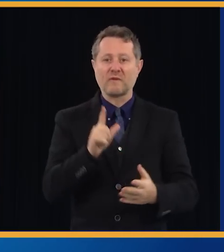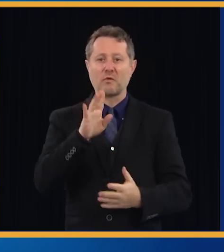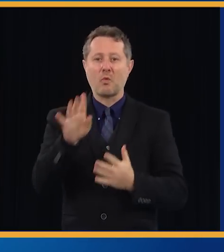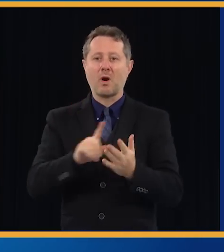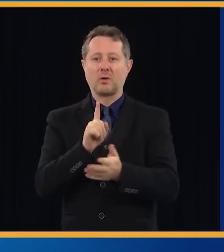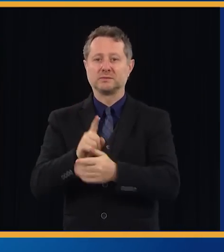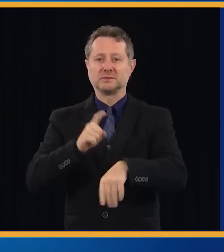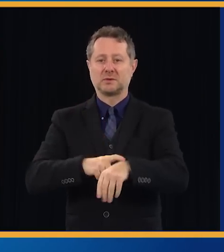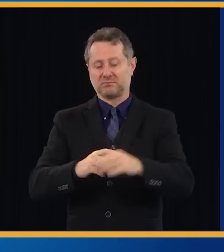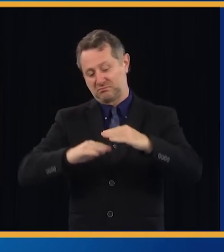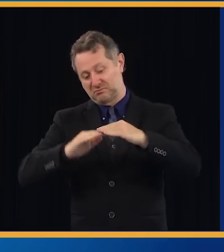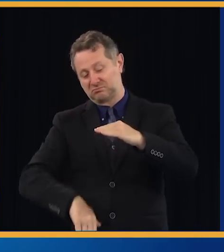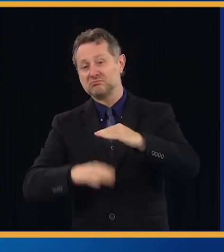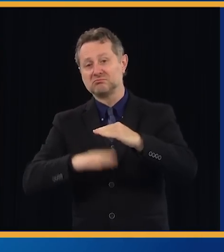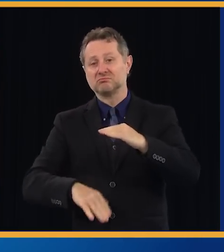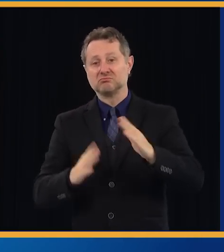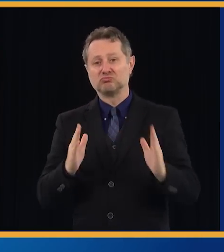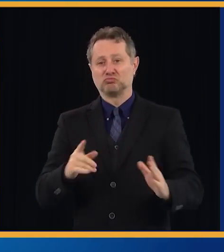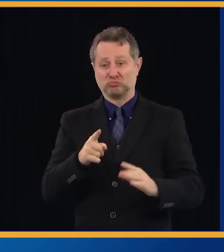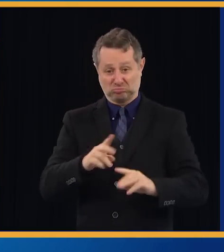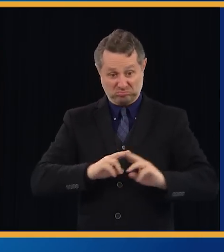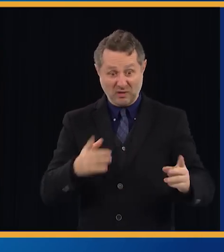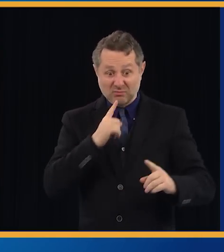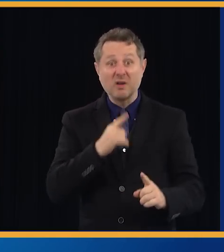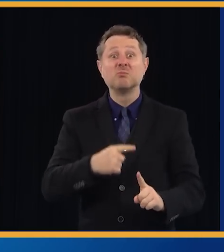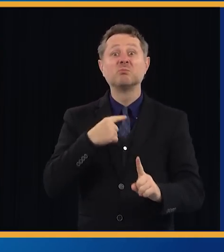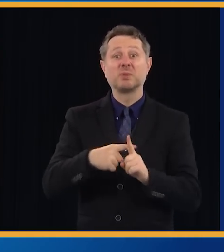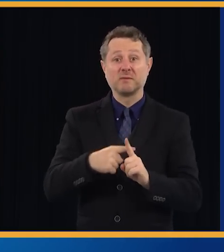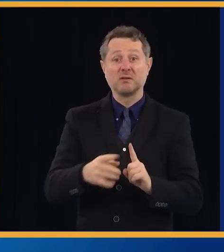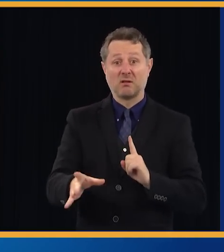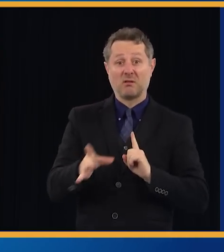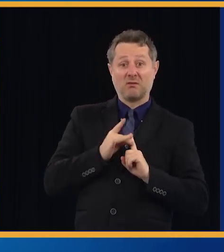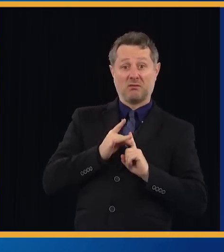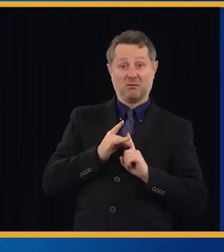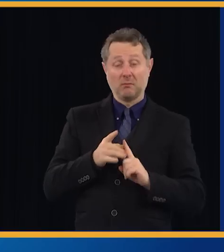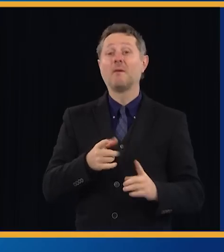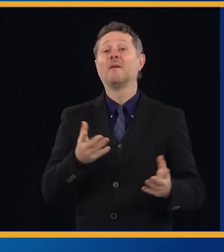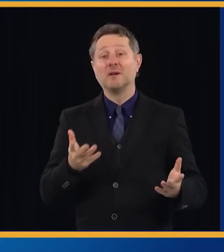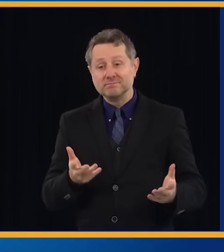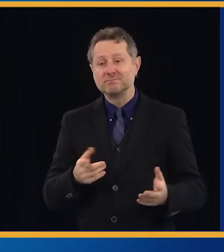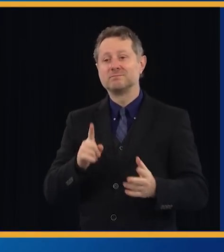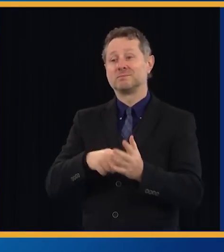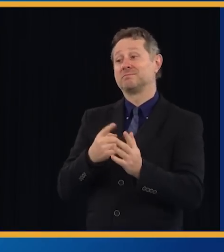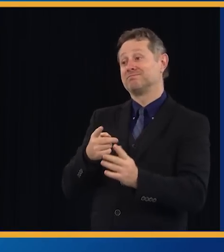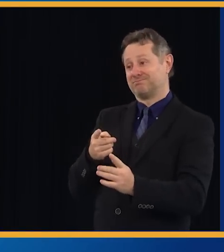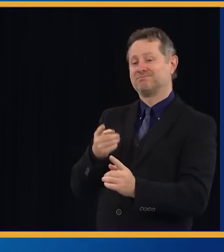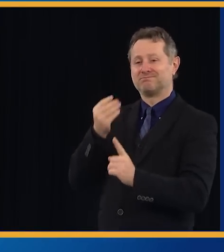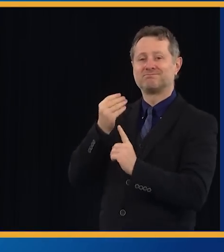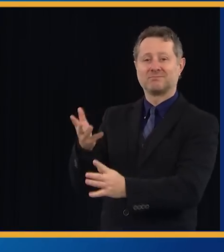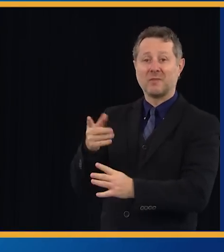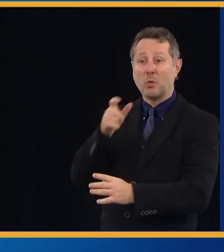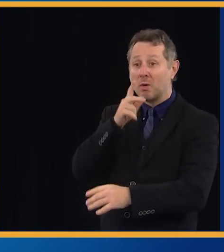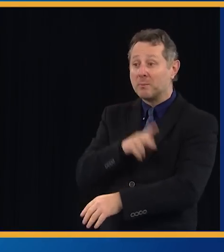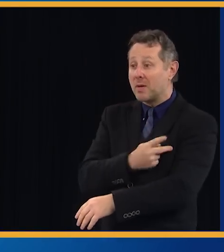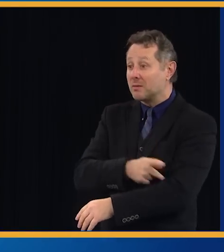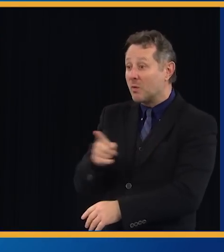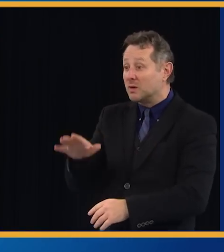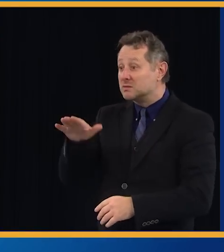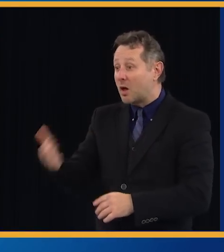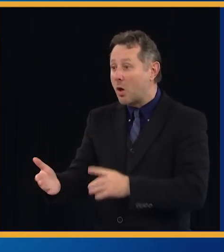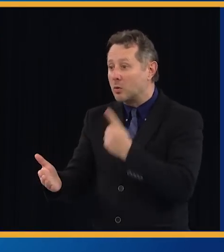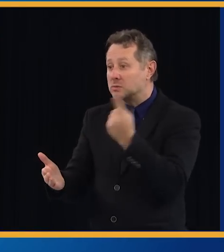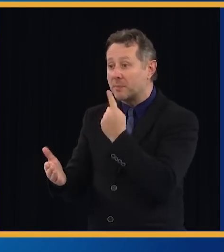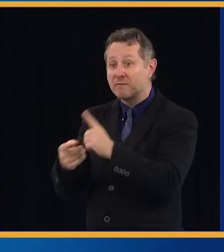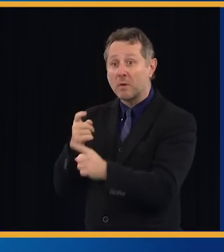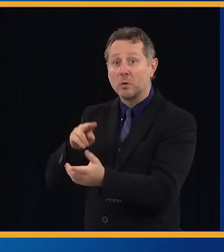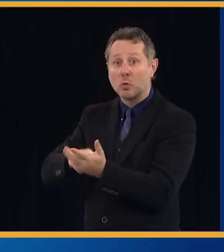if any resident suffers a COVID-related death. That is a regulation that they have to follow.